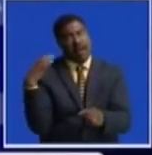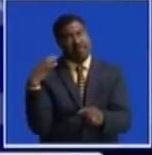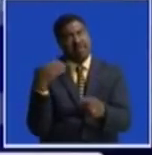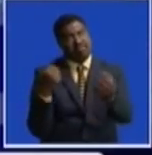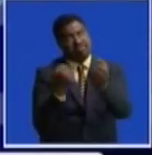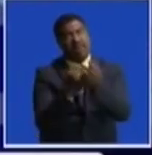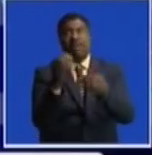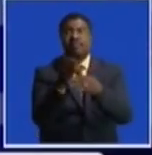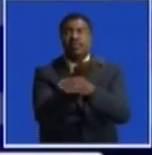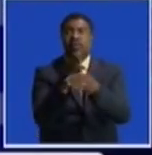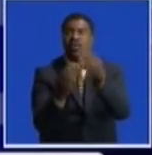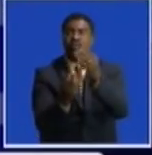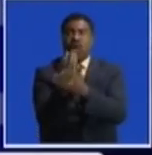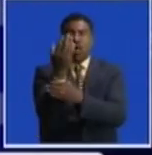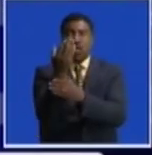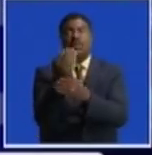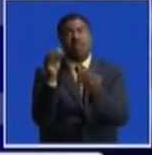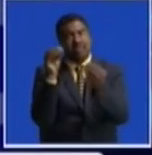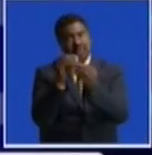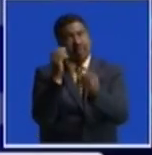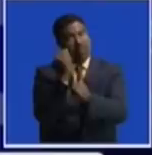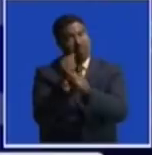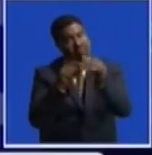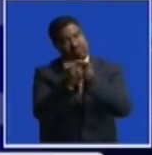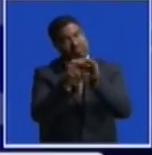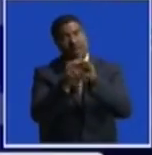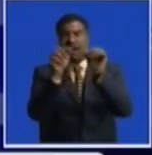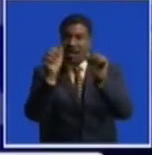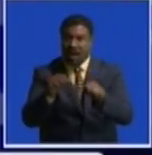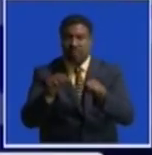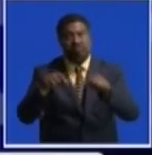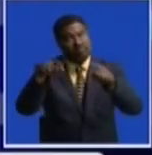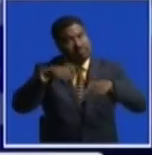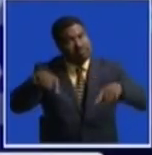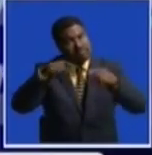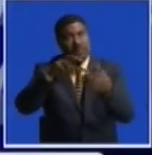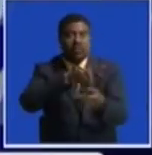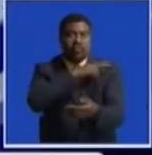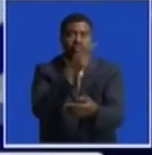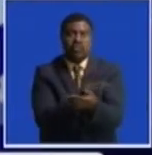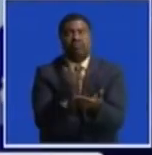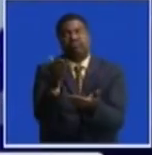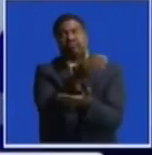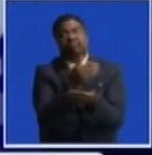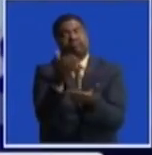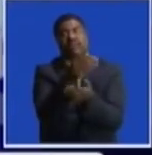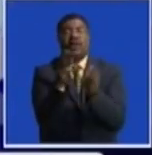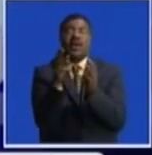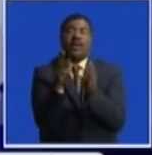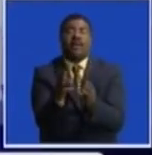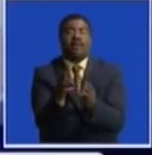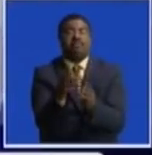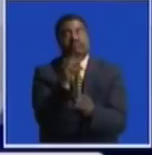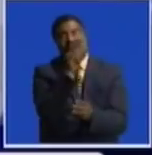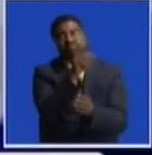finance business growth, to spur job creation and enhance domestic resource mobilization. This is according to a statement issued to